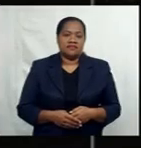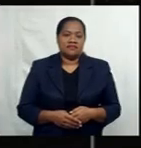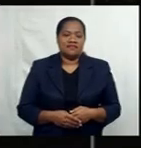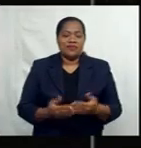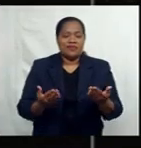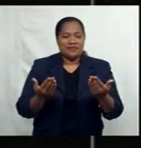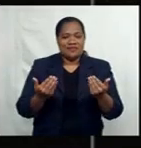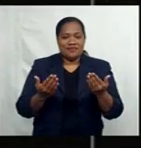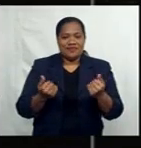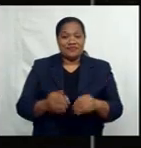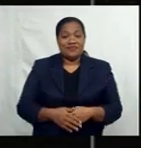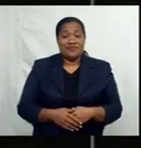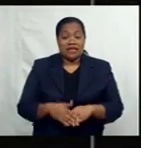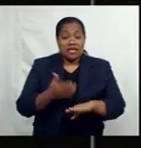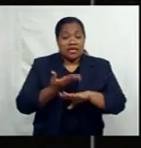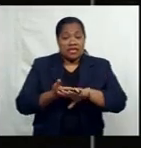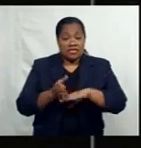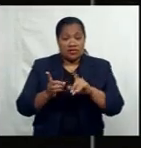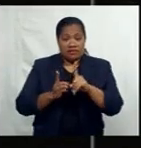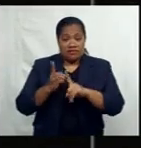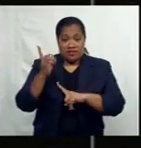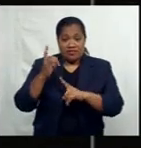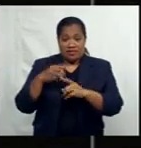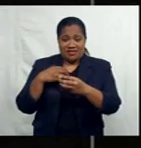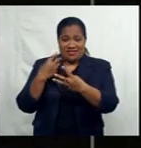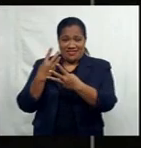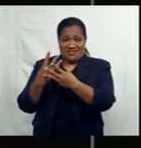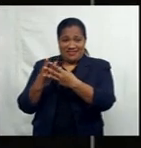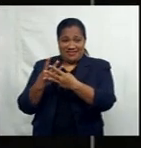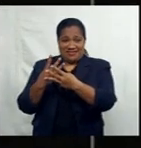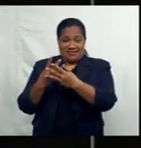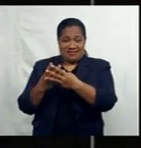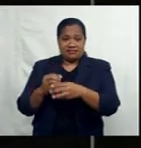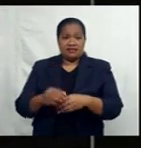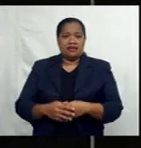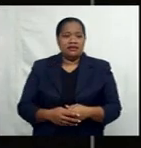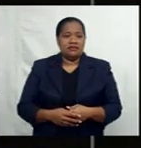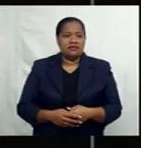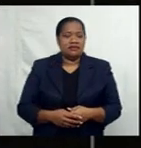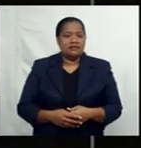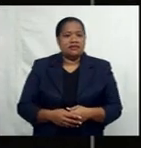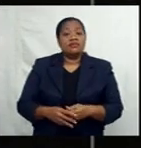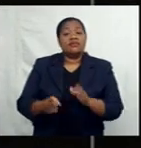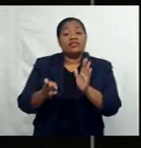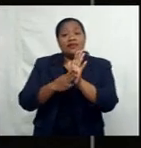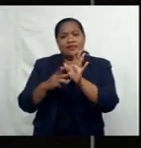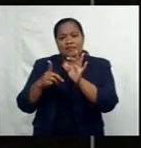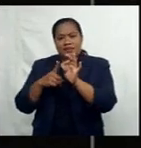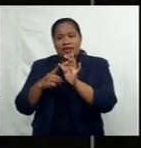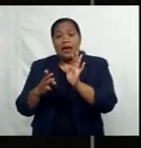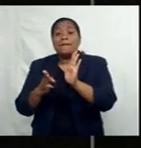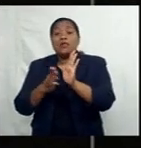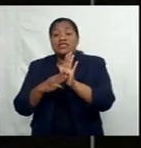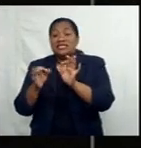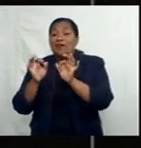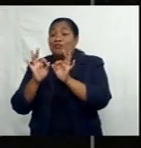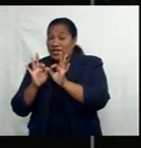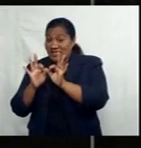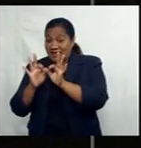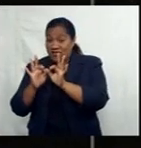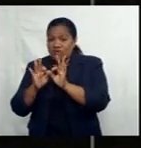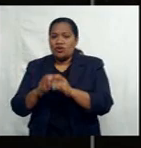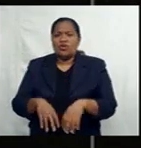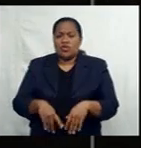Welcome back. New developments in the Social Democratic Liberal Party scandal, with MP Mosese Mbulitavu questioning party